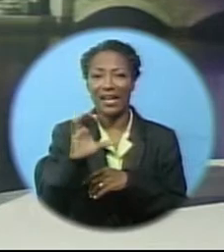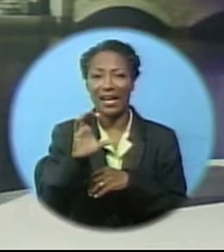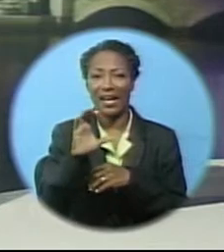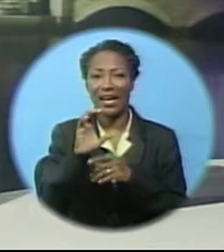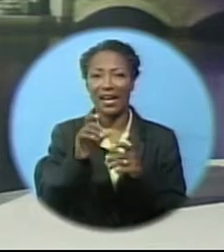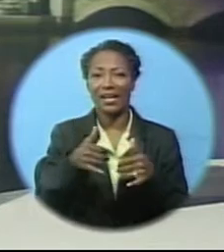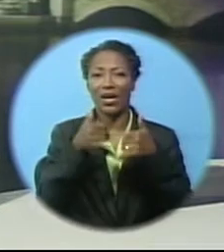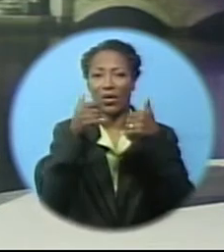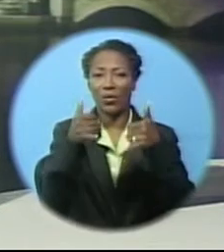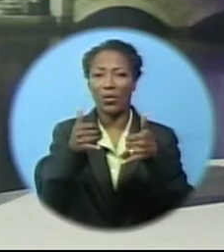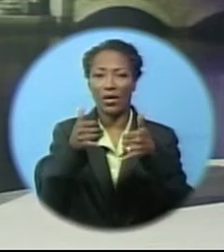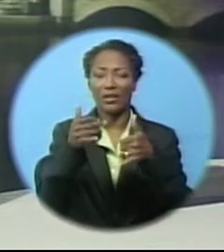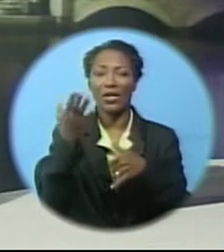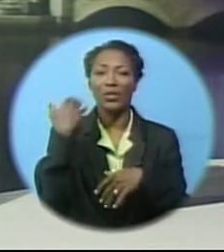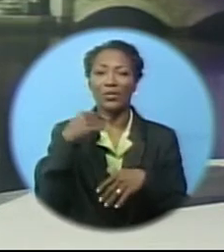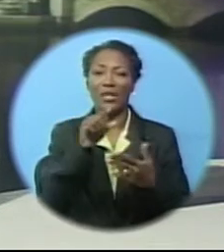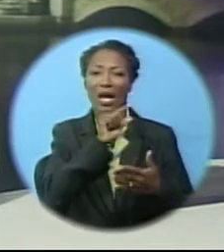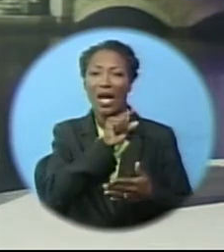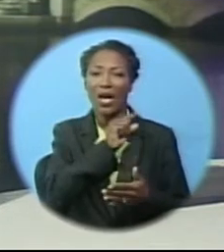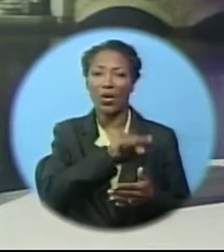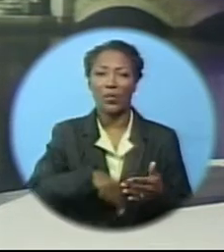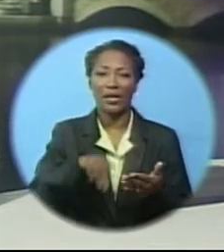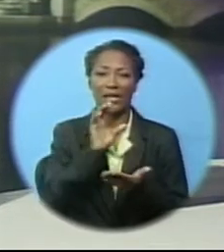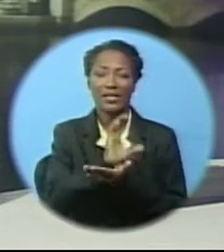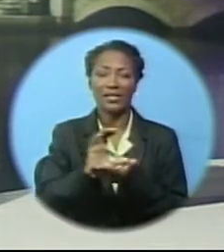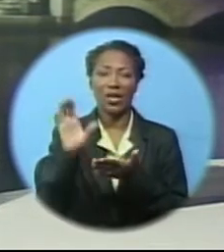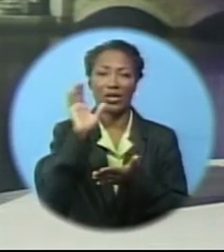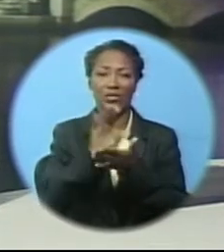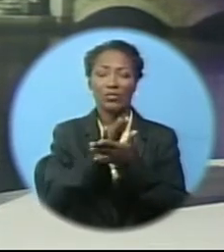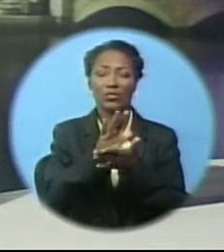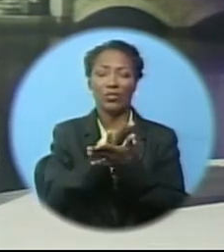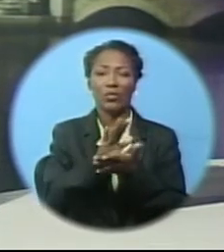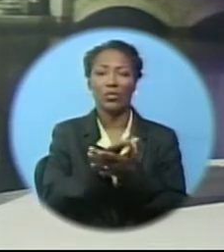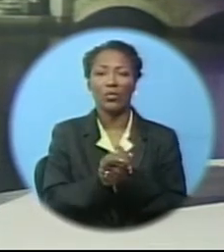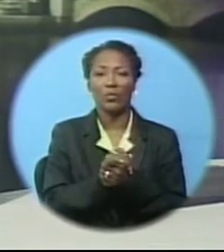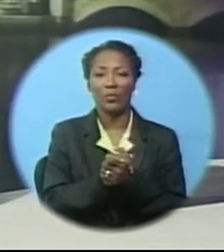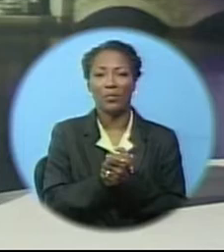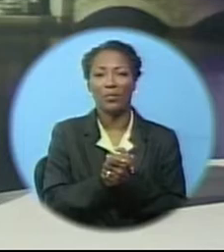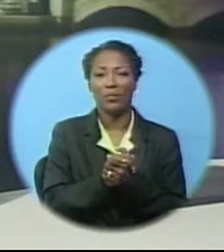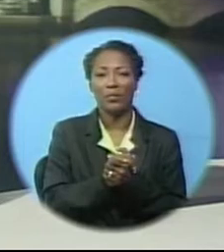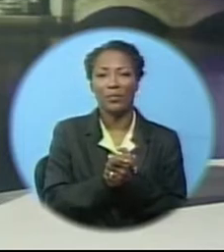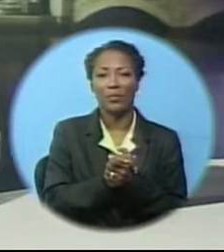the Queen's College School Auditorium. CBC's Anne-Marie Burke has the details.